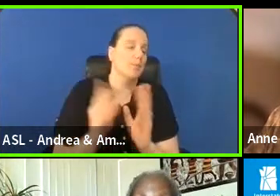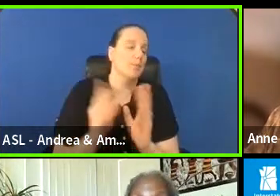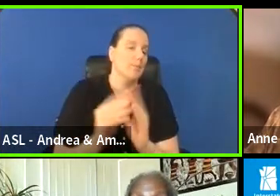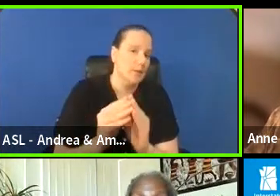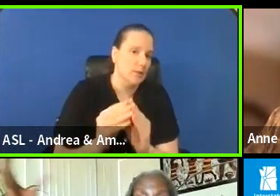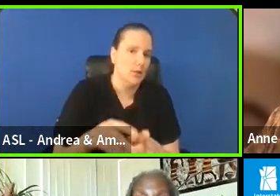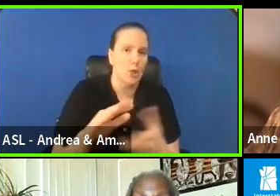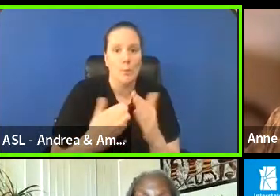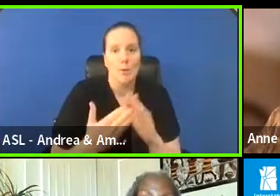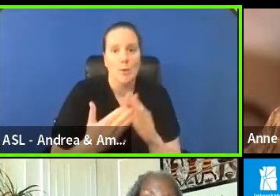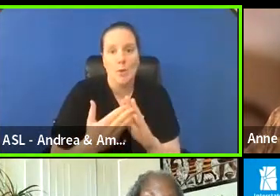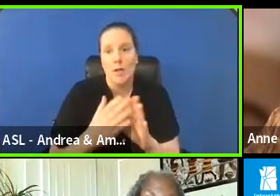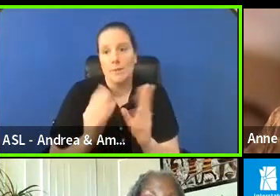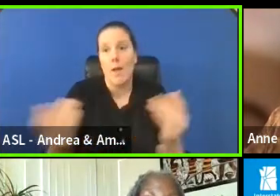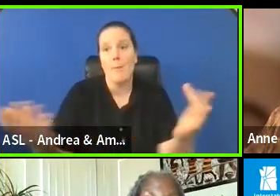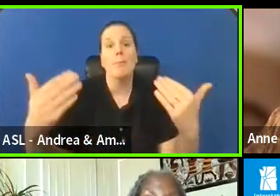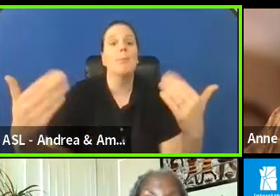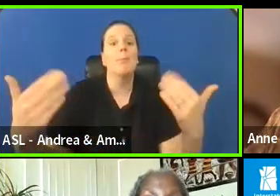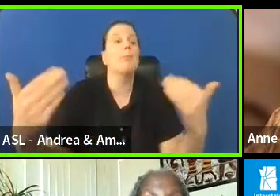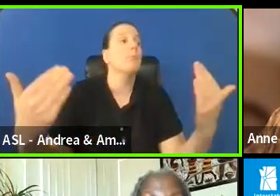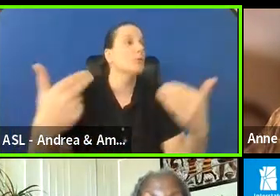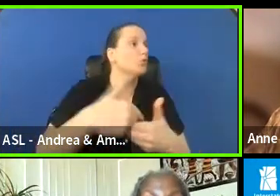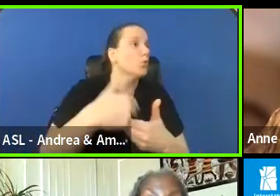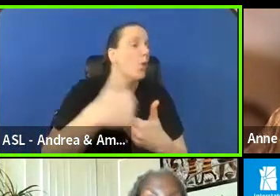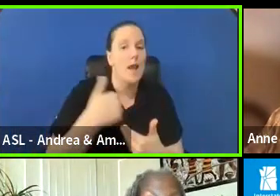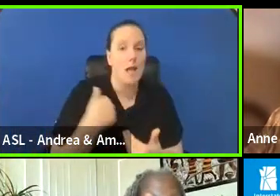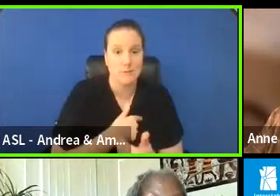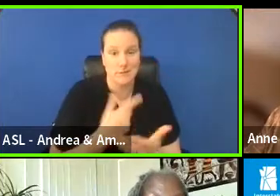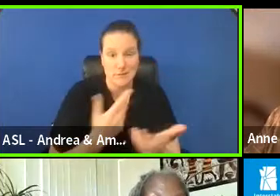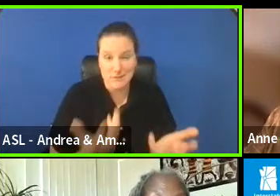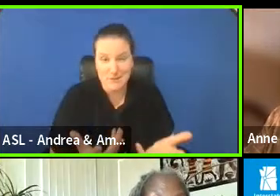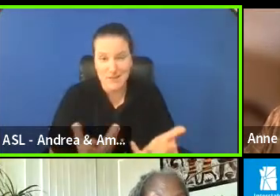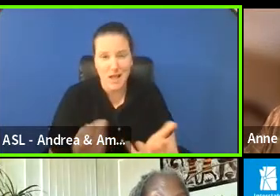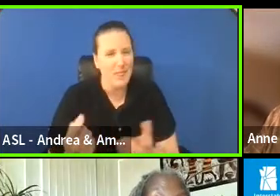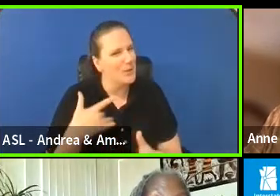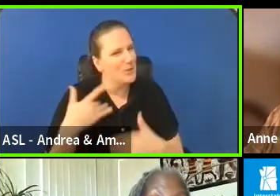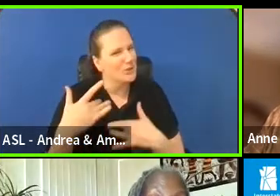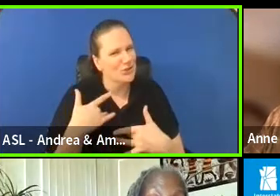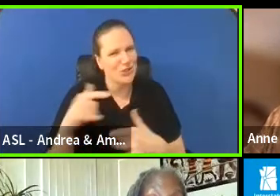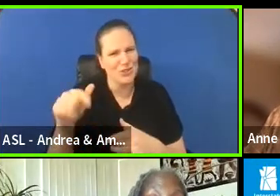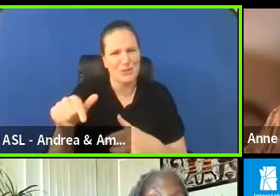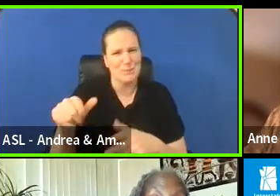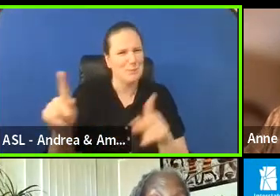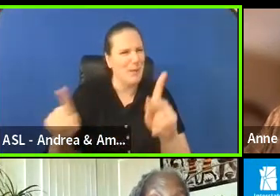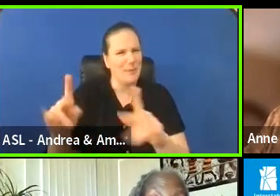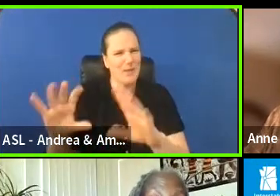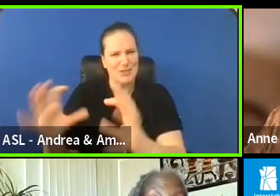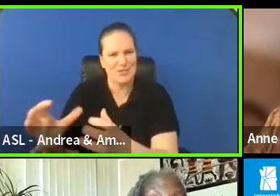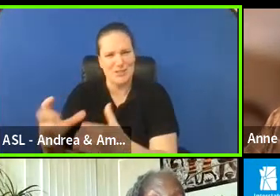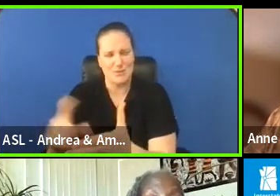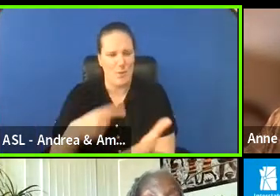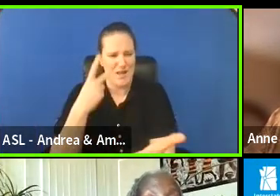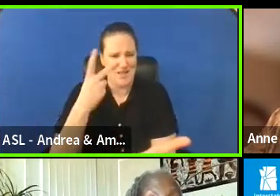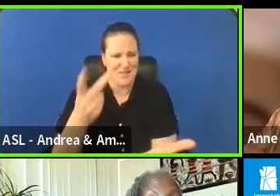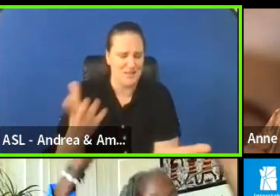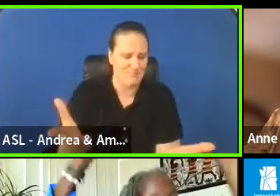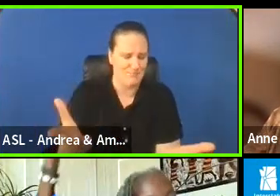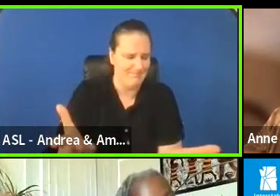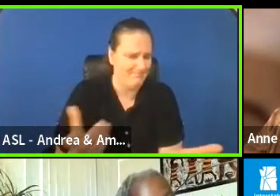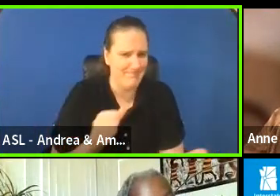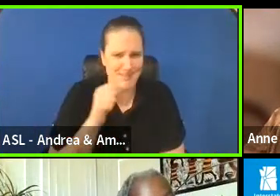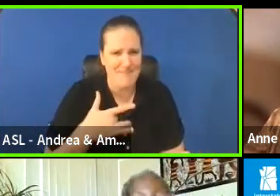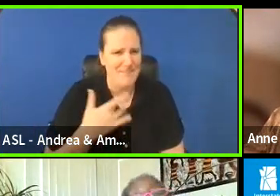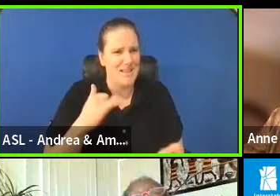community meeting. Come join us, right? So I am concerned that based on what I see, I don't feel like I